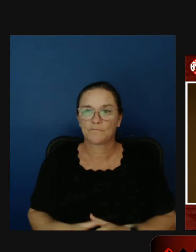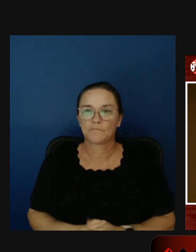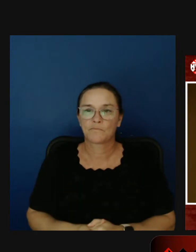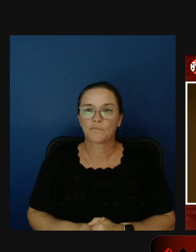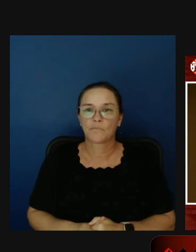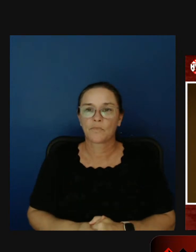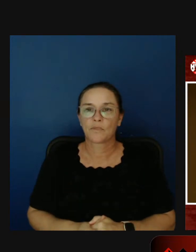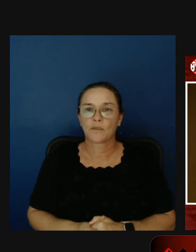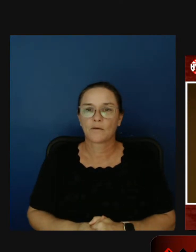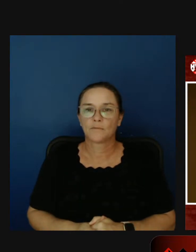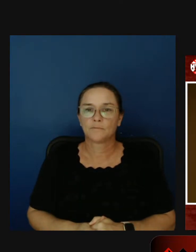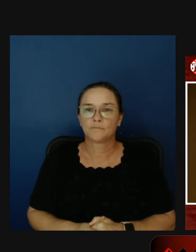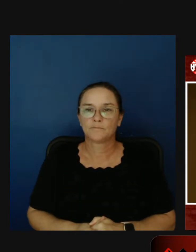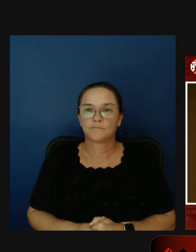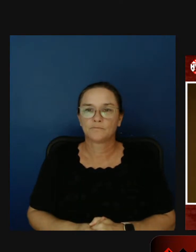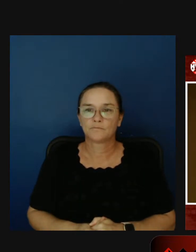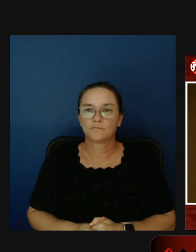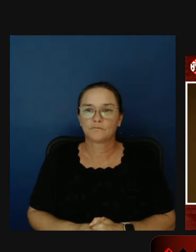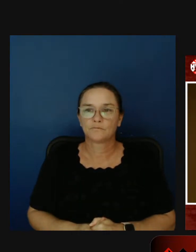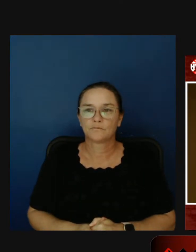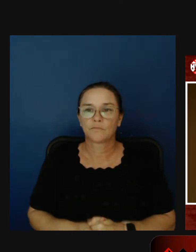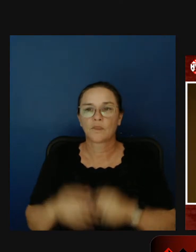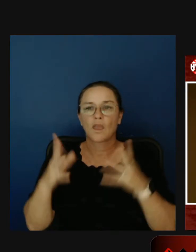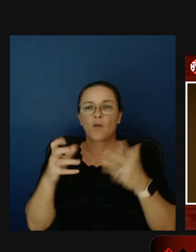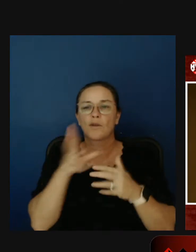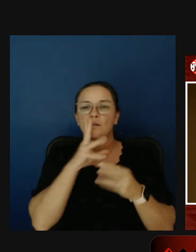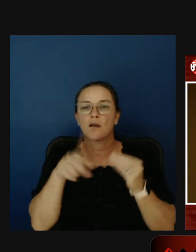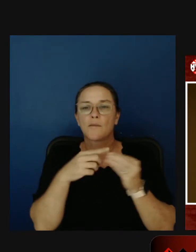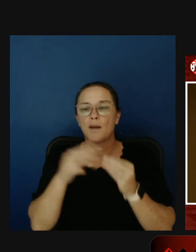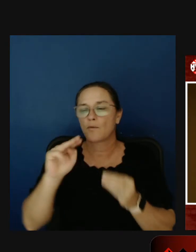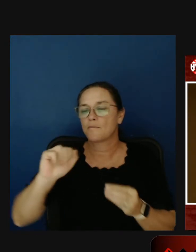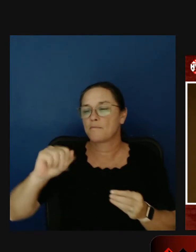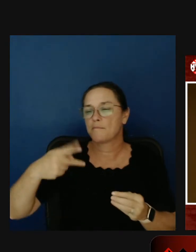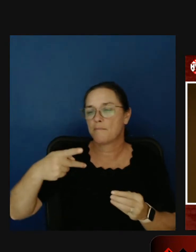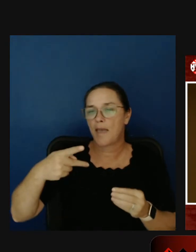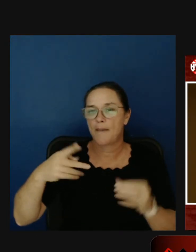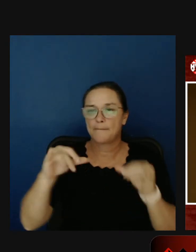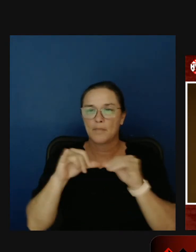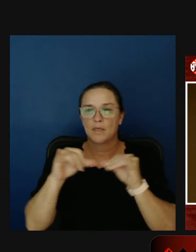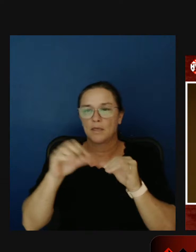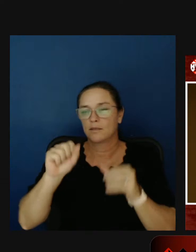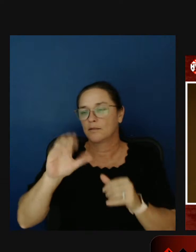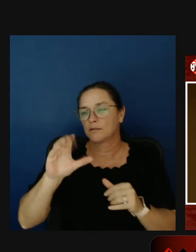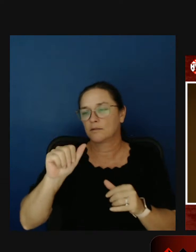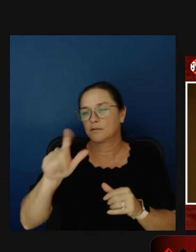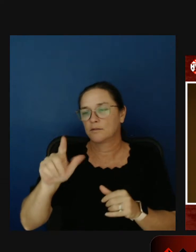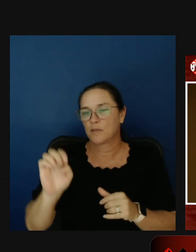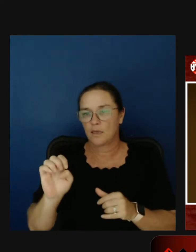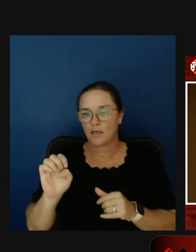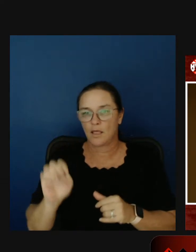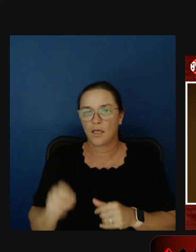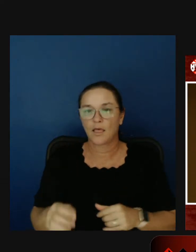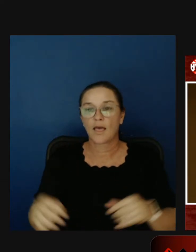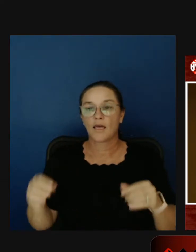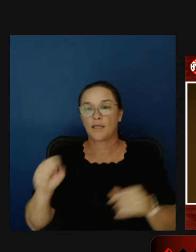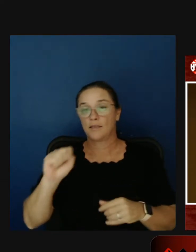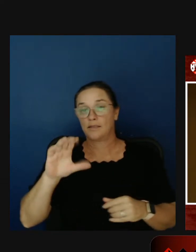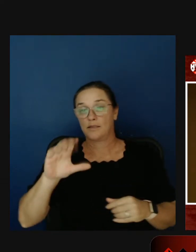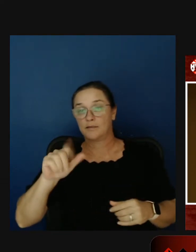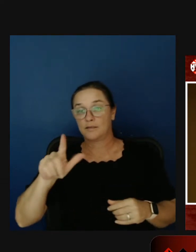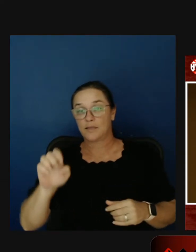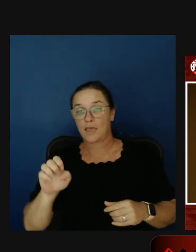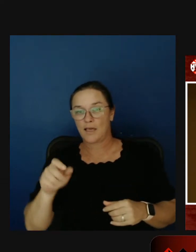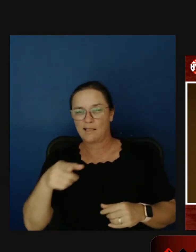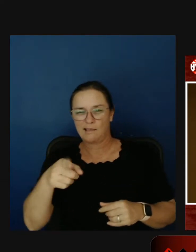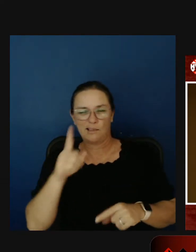And before we get too far, I want to talk about map scale, because if we go back real quick, the scale on this map, which you